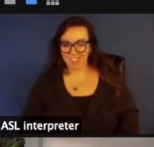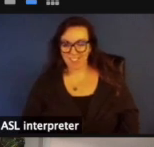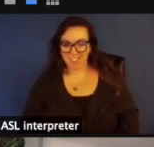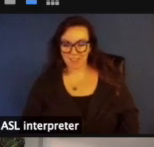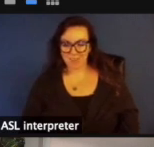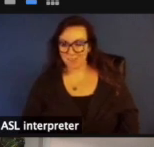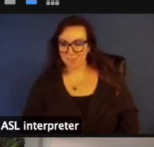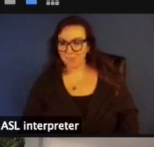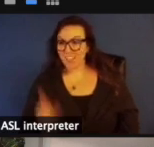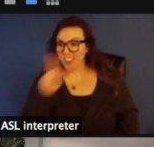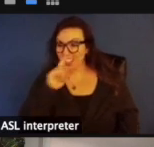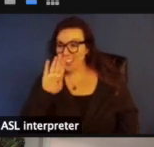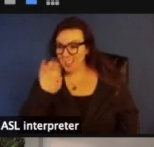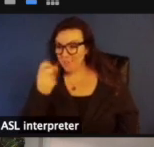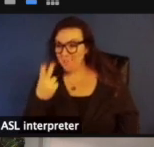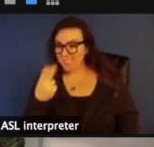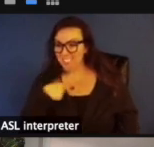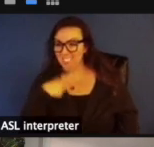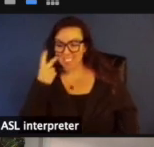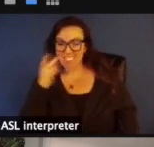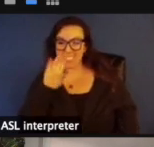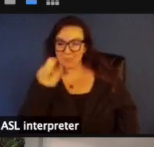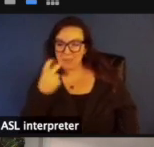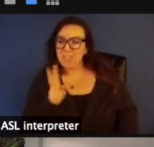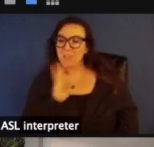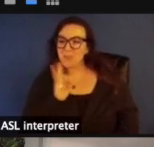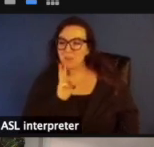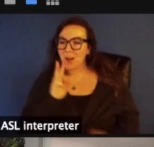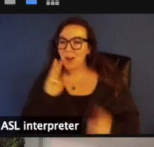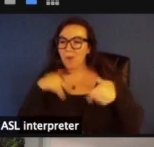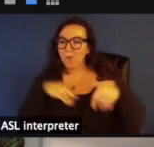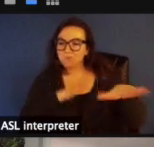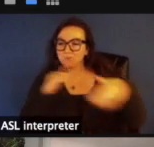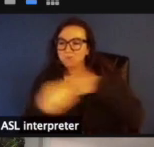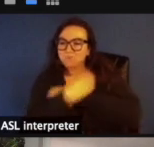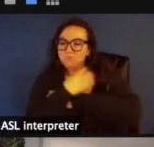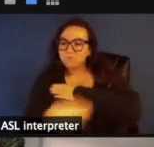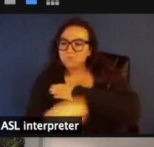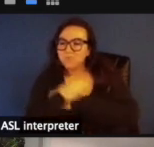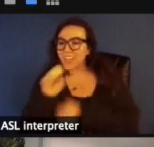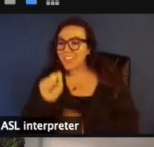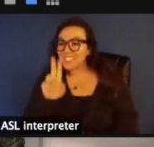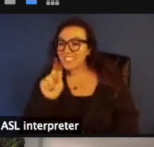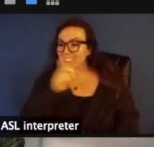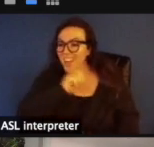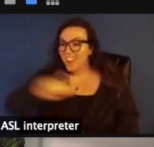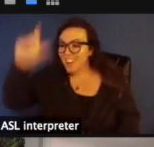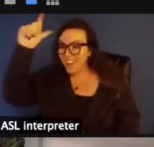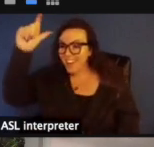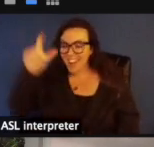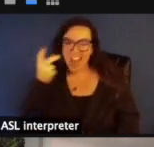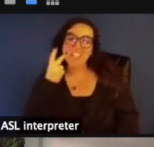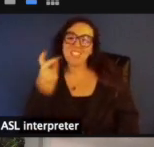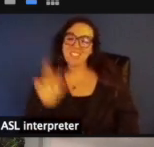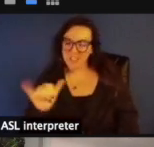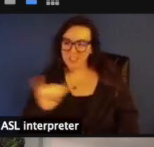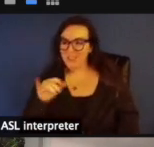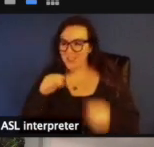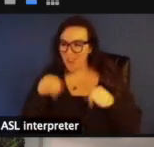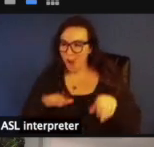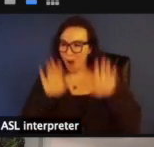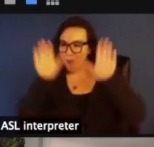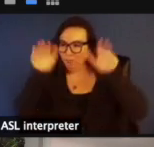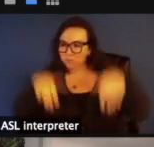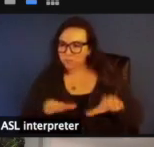It looks like the beach to me. Yep. Or like water and waves and the sun. Right, that's what I feel like it is too. I thought it too, the waves. So you can